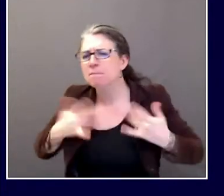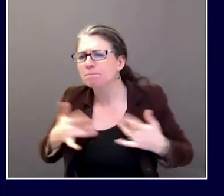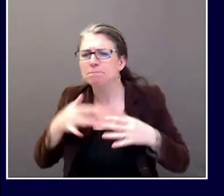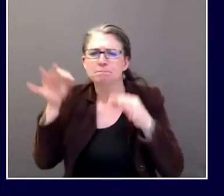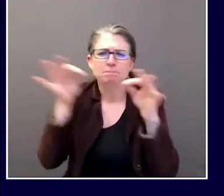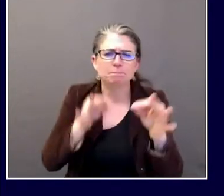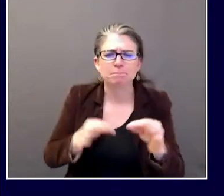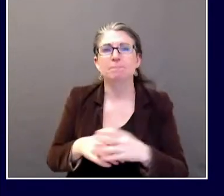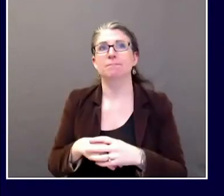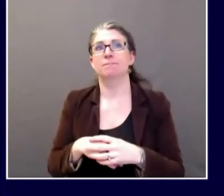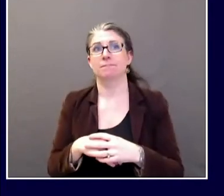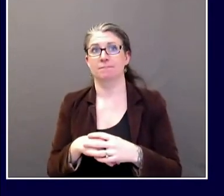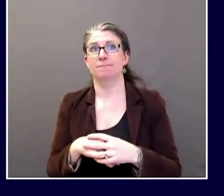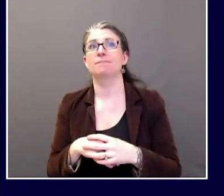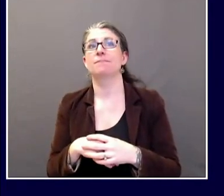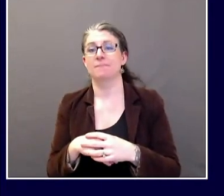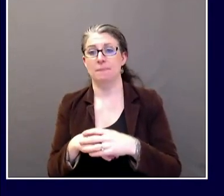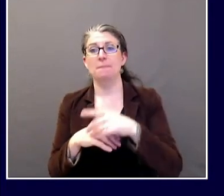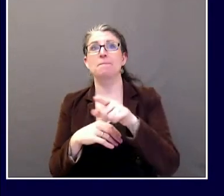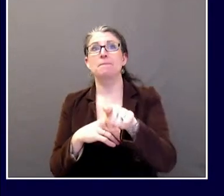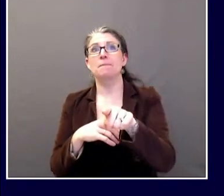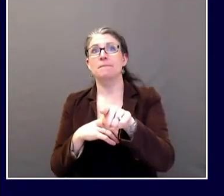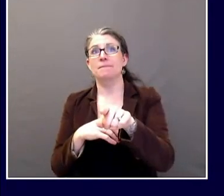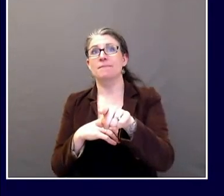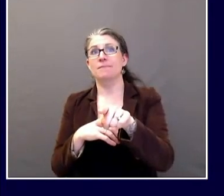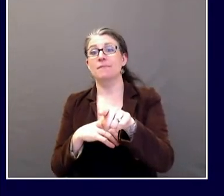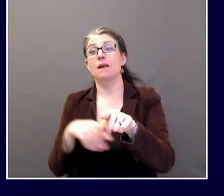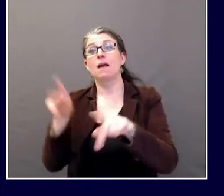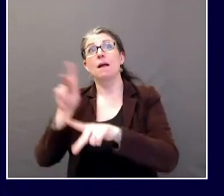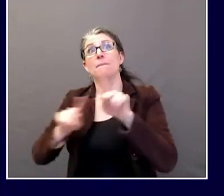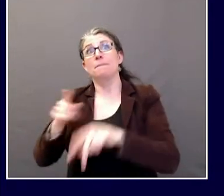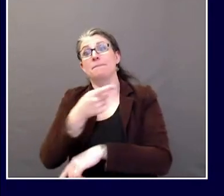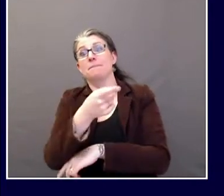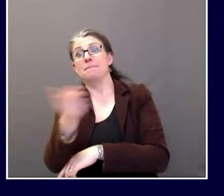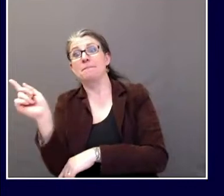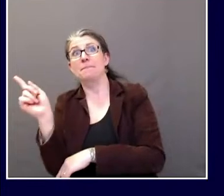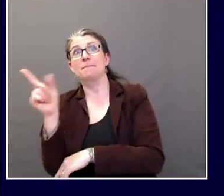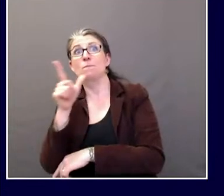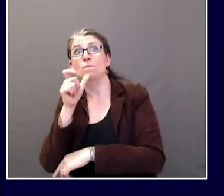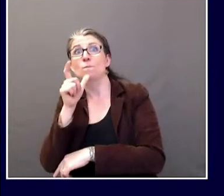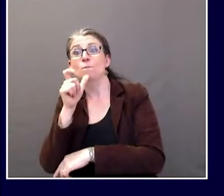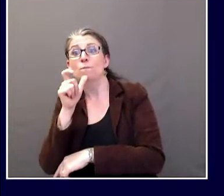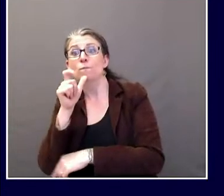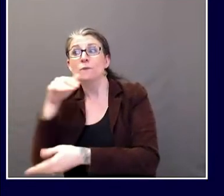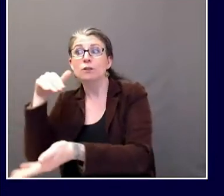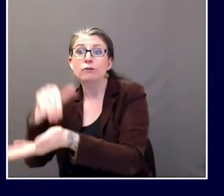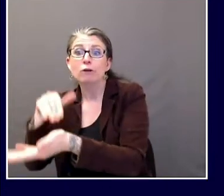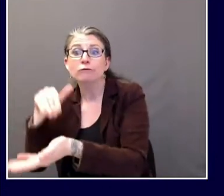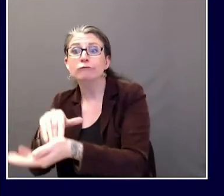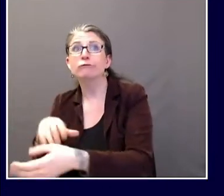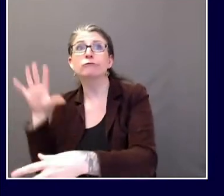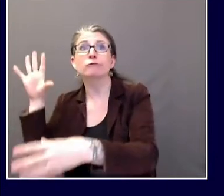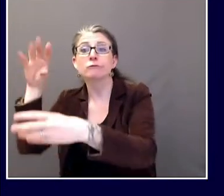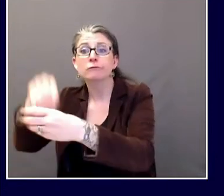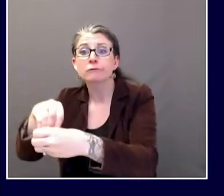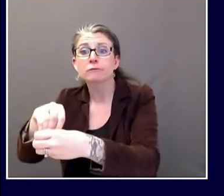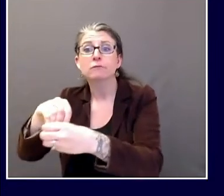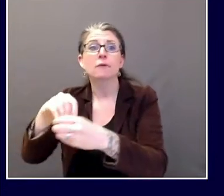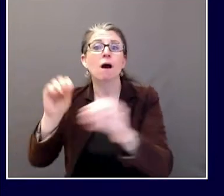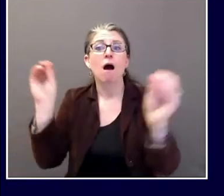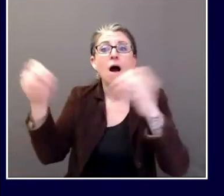and hospitals across the state, asking us when, where, and how they can be